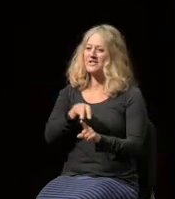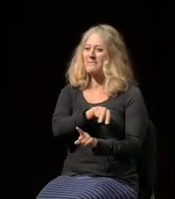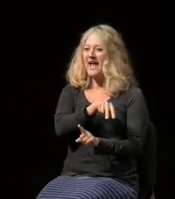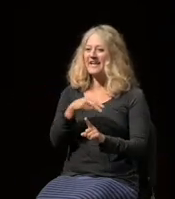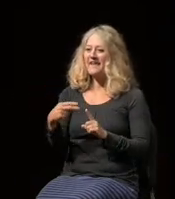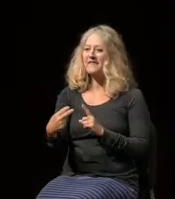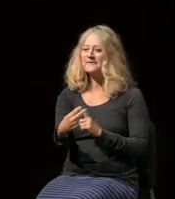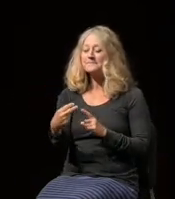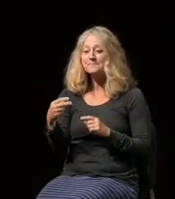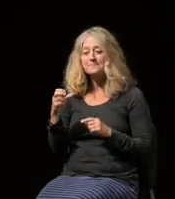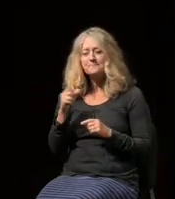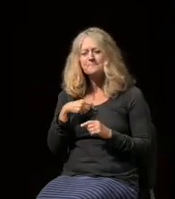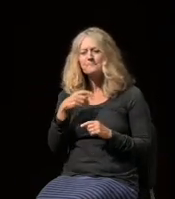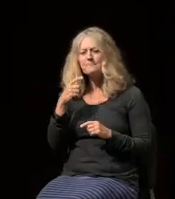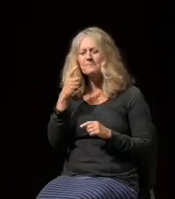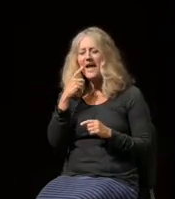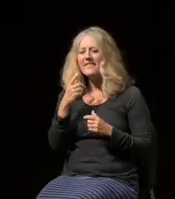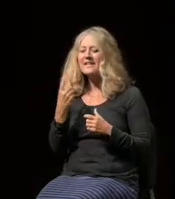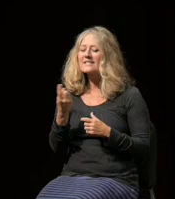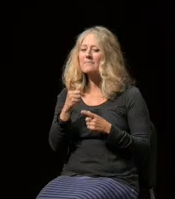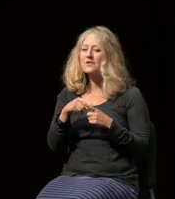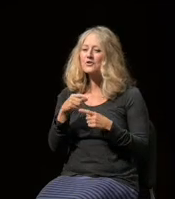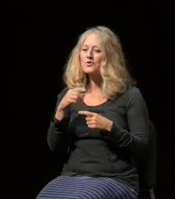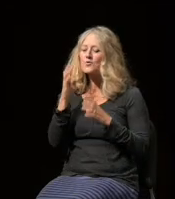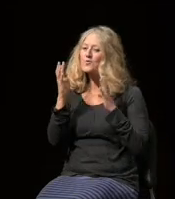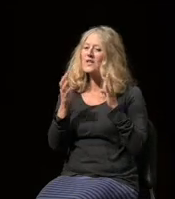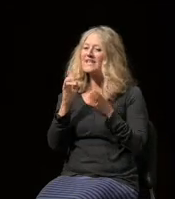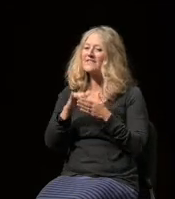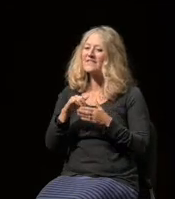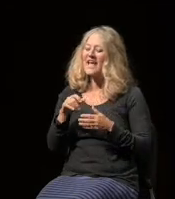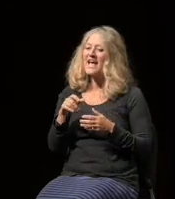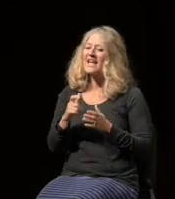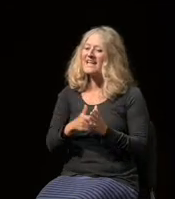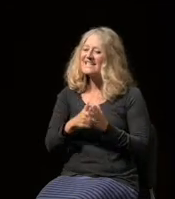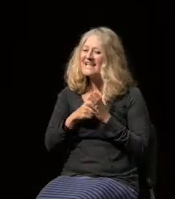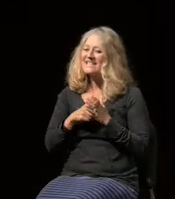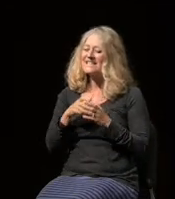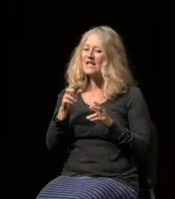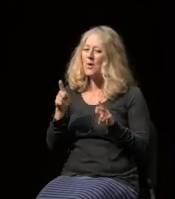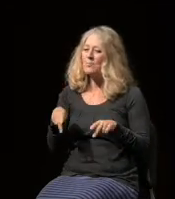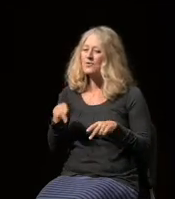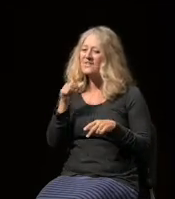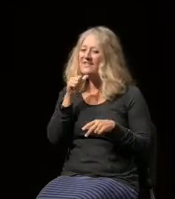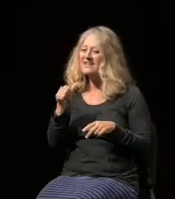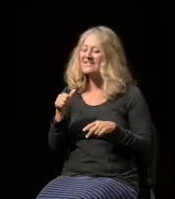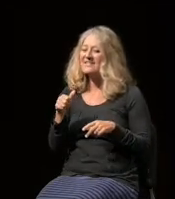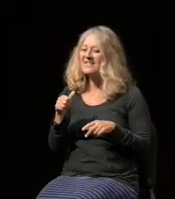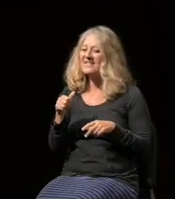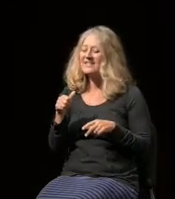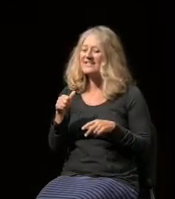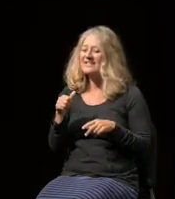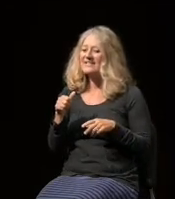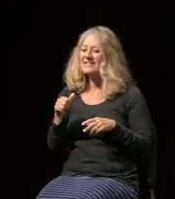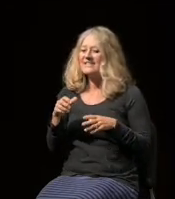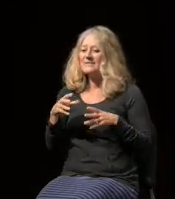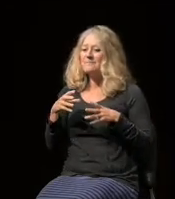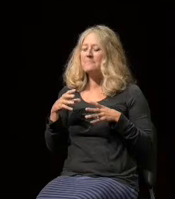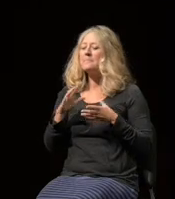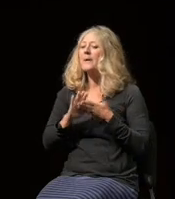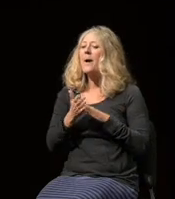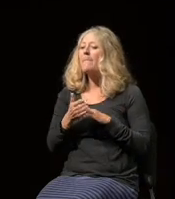I think there is something to creativity that necessitates that a person doesn't take themselves too